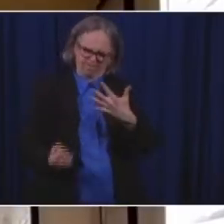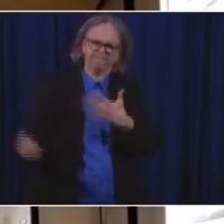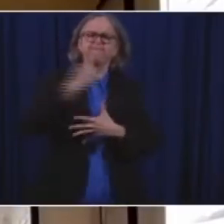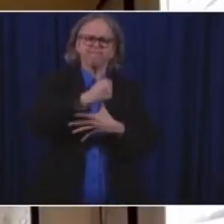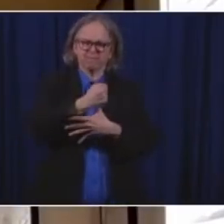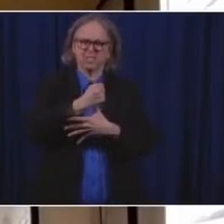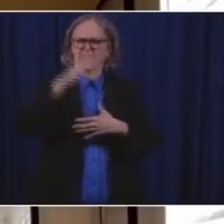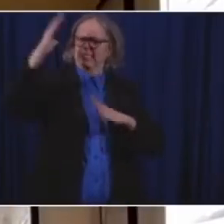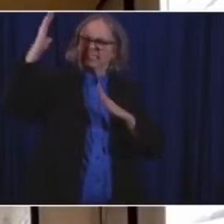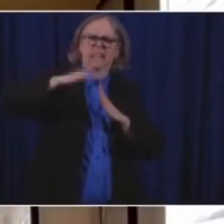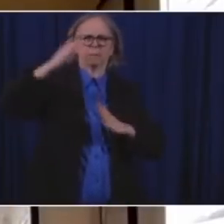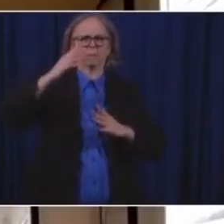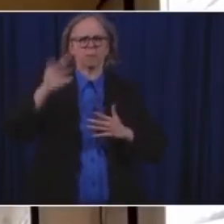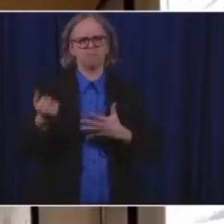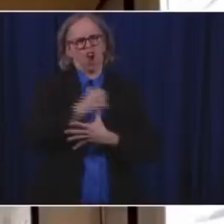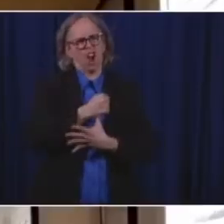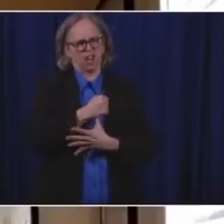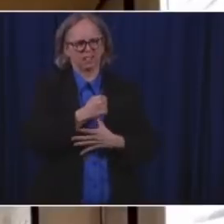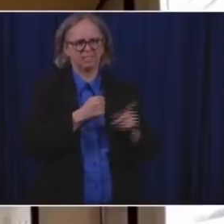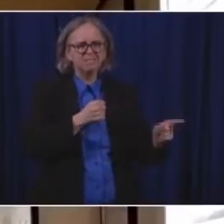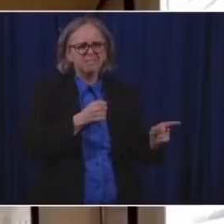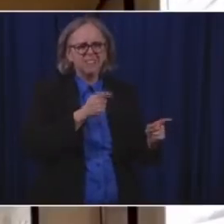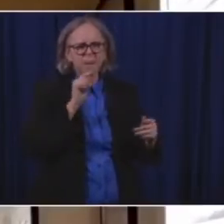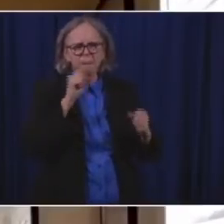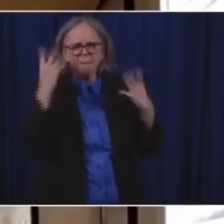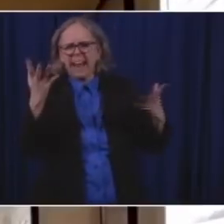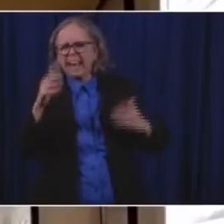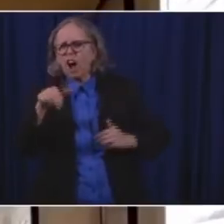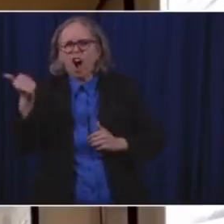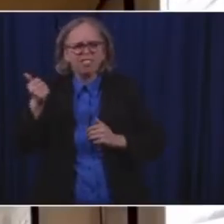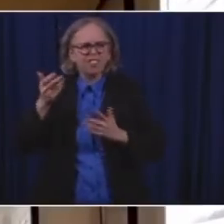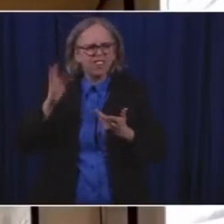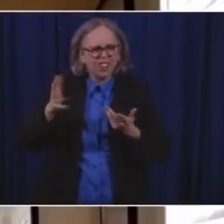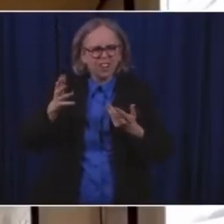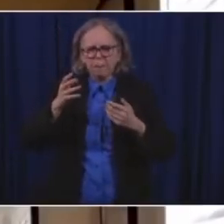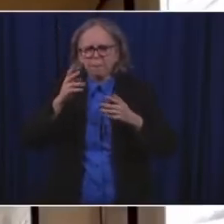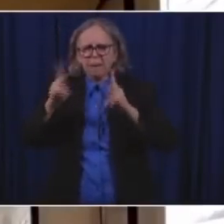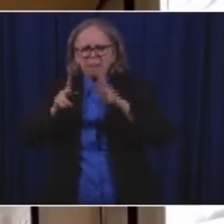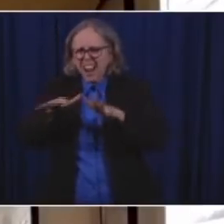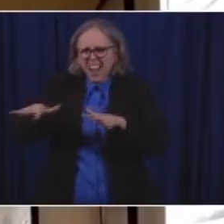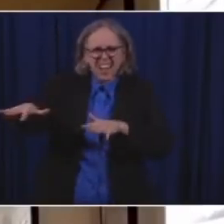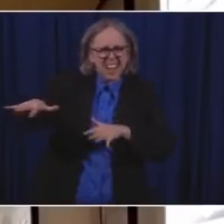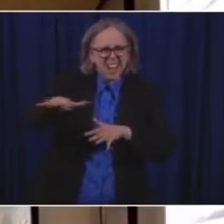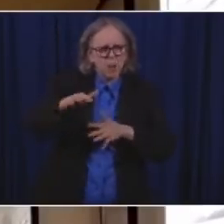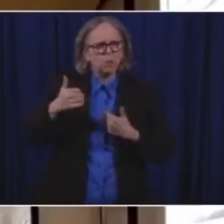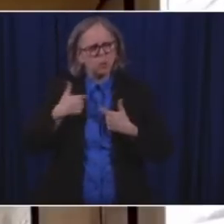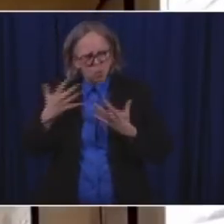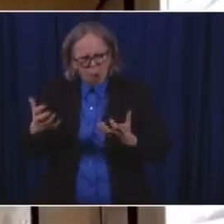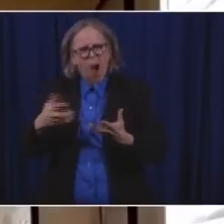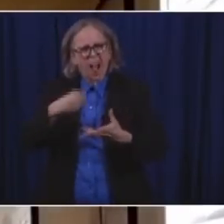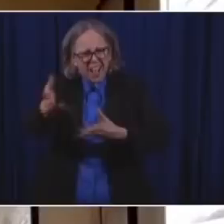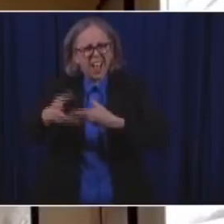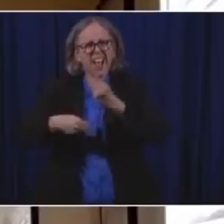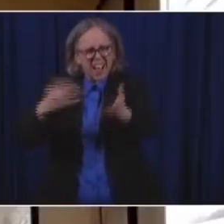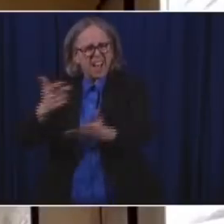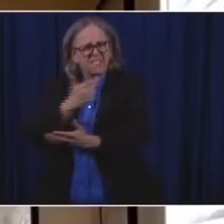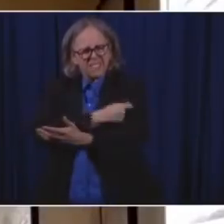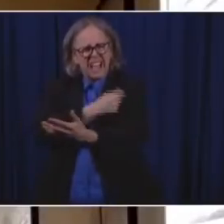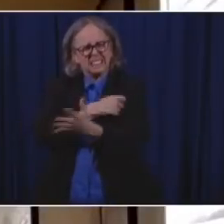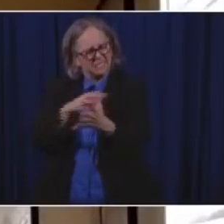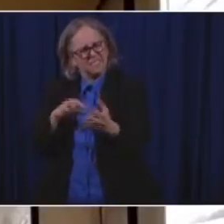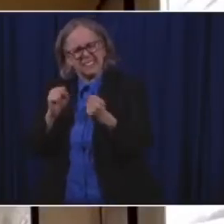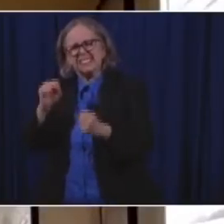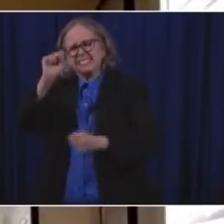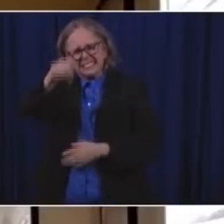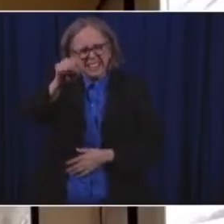list. There are many, many other individuals who we want to get this vaccine to as quickly as possible,